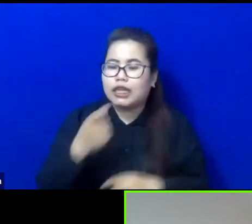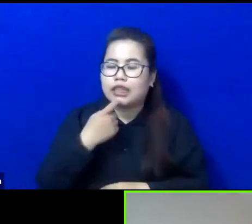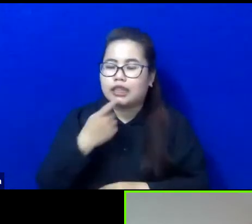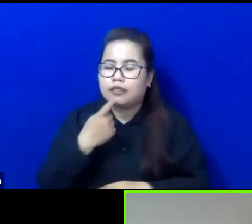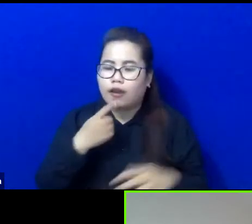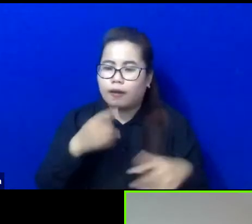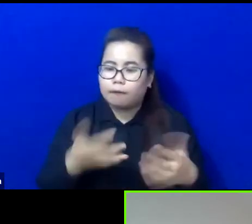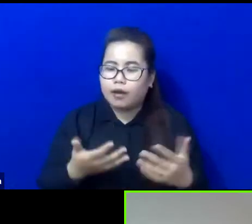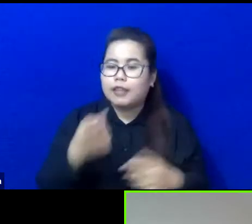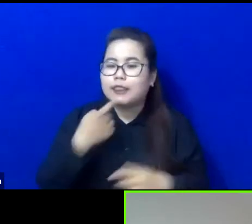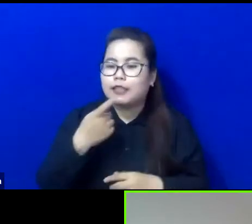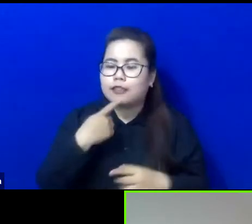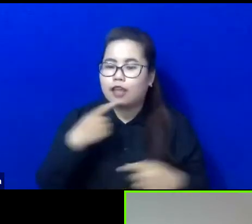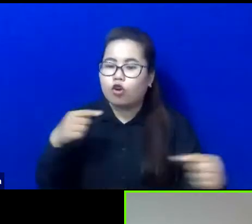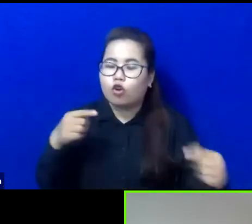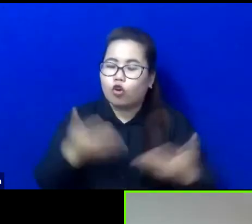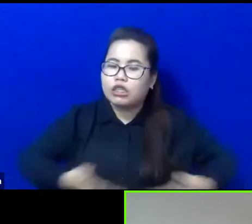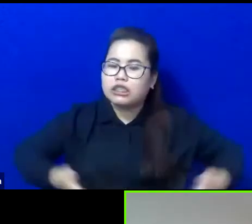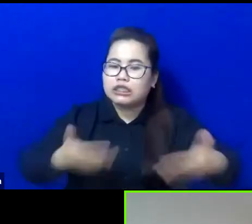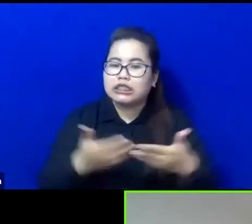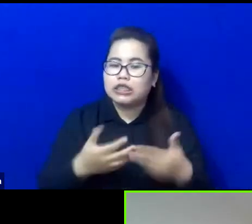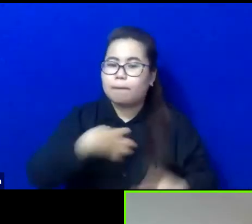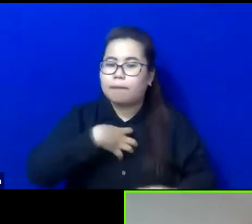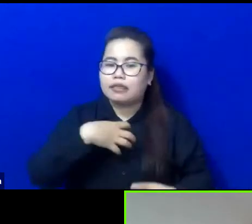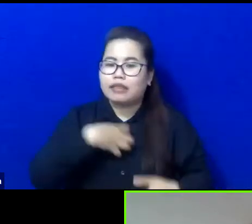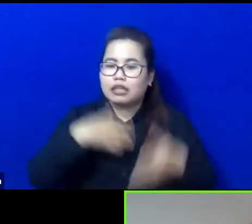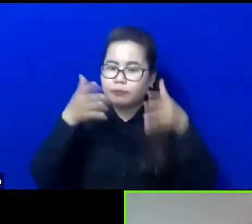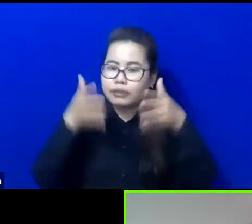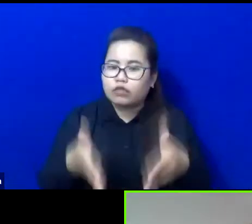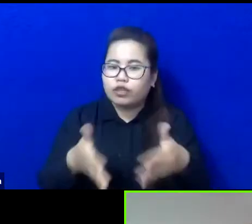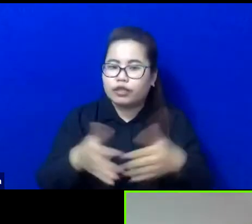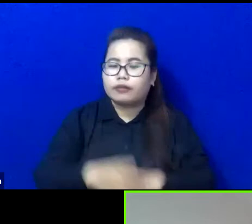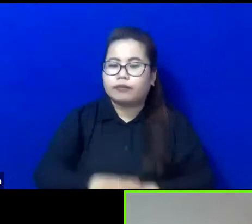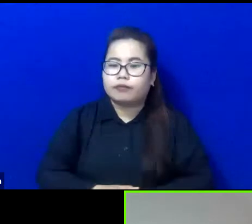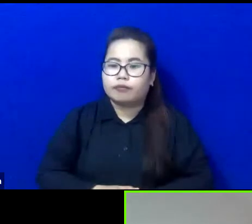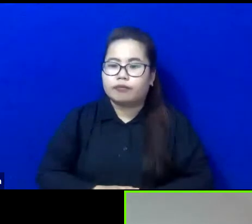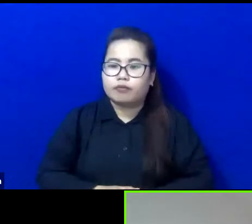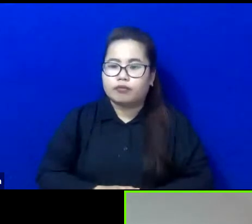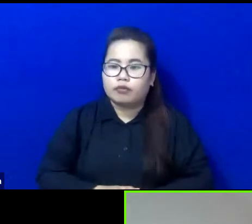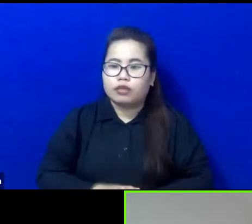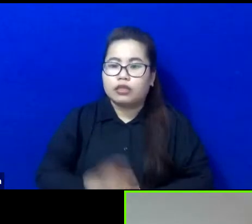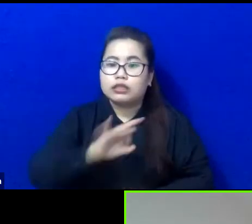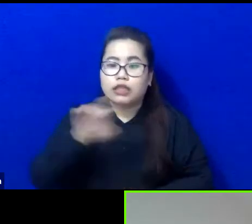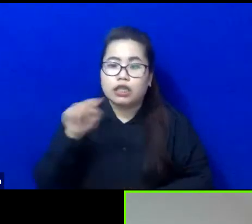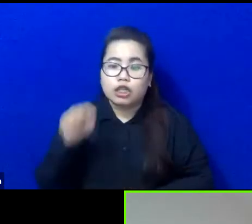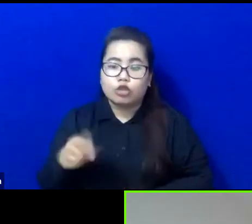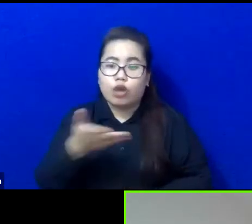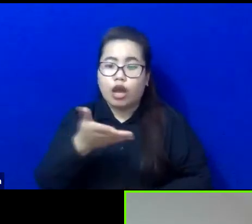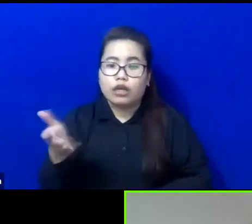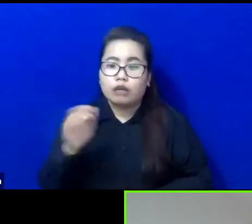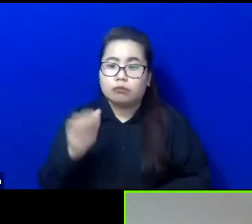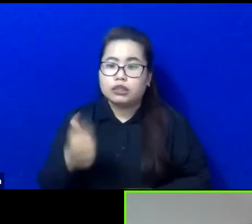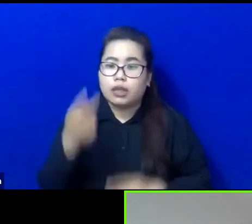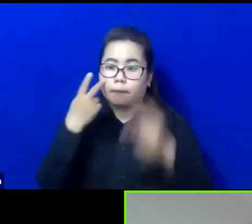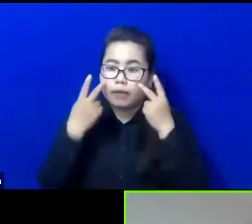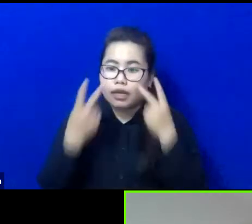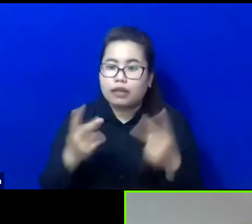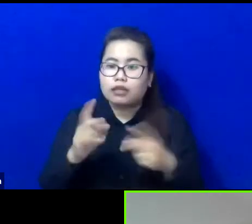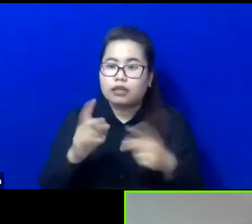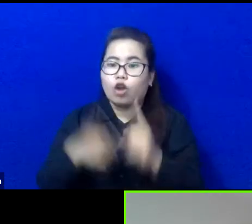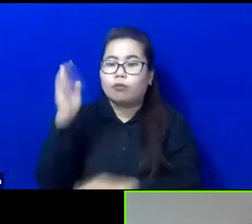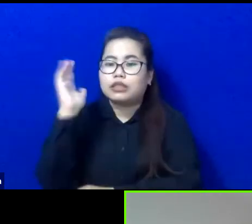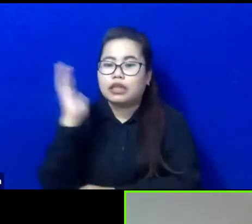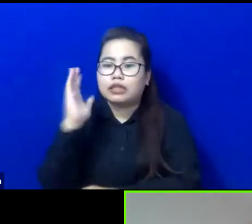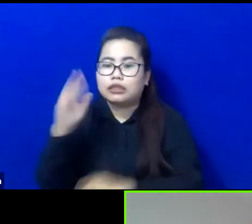As I was talking about in my presentation, my engagement with the participants, they were caring for people with a whole range of mental